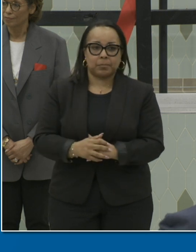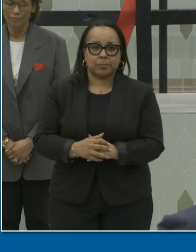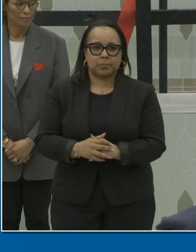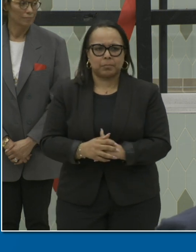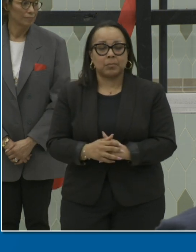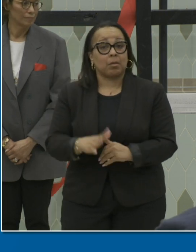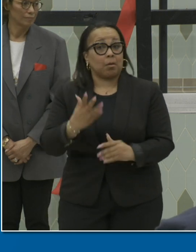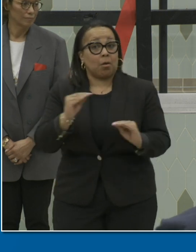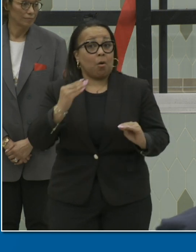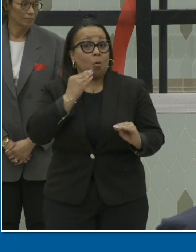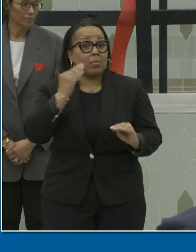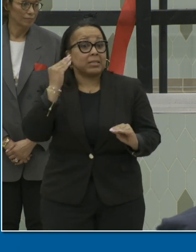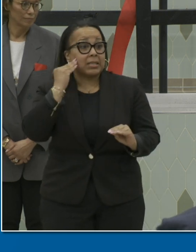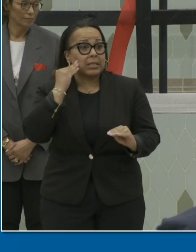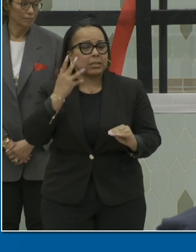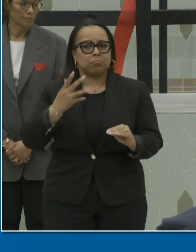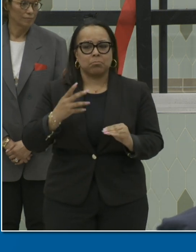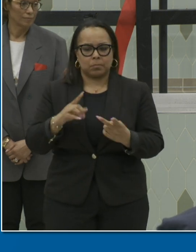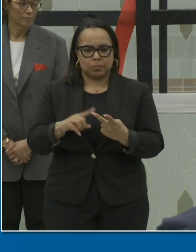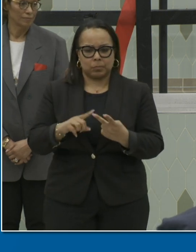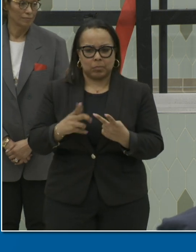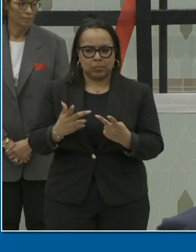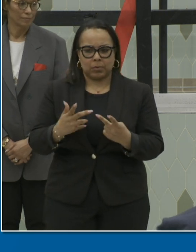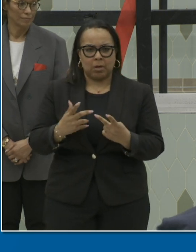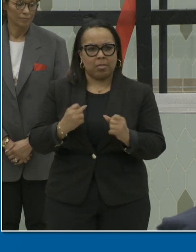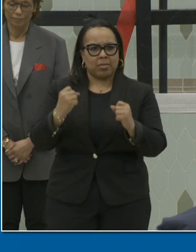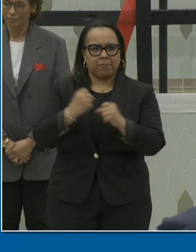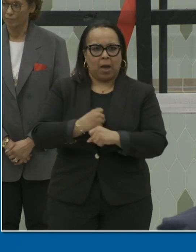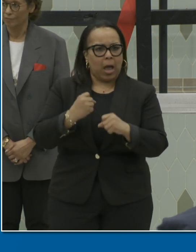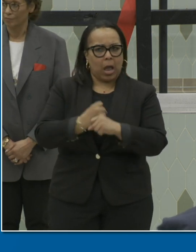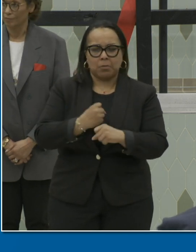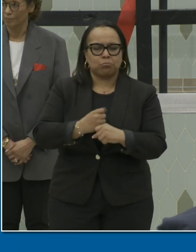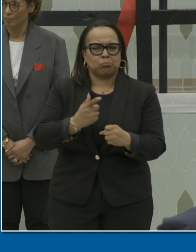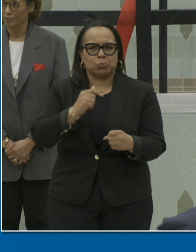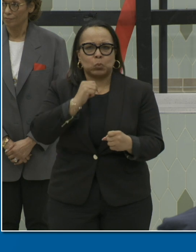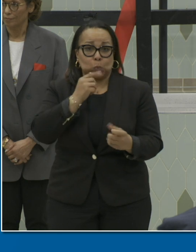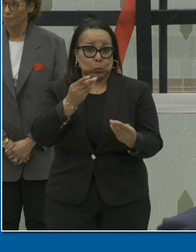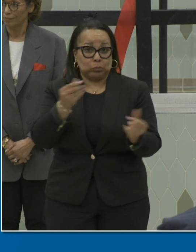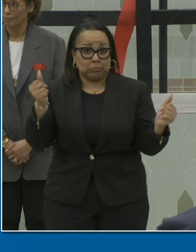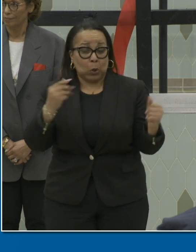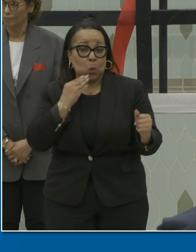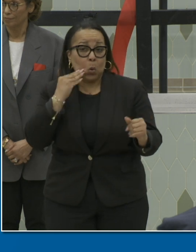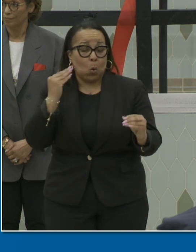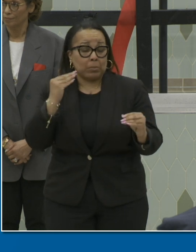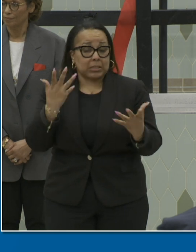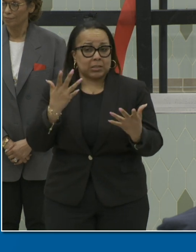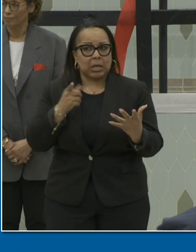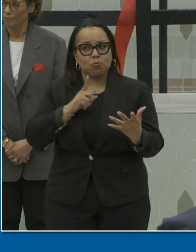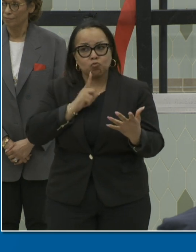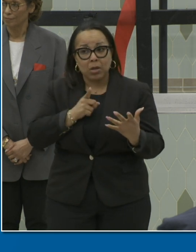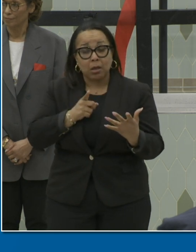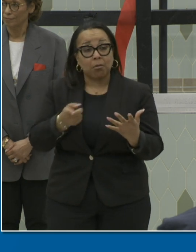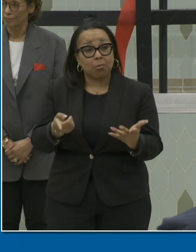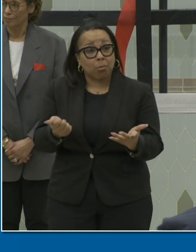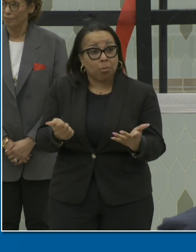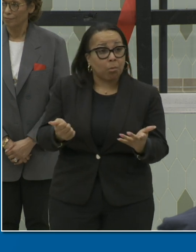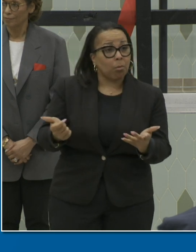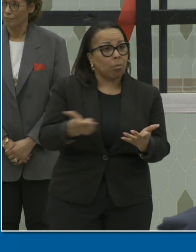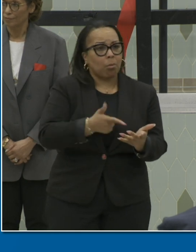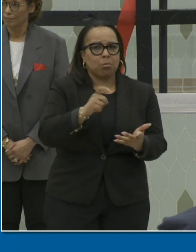That homelessness and the fight to end homelessness has to be an effort that